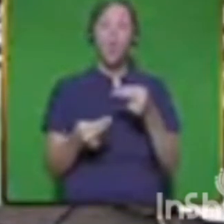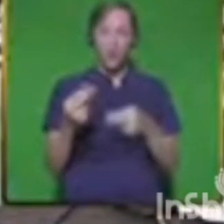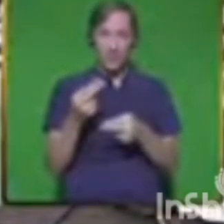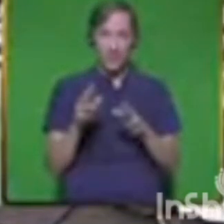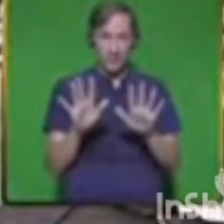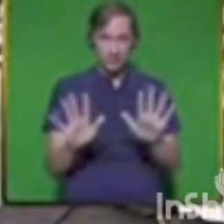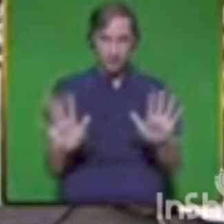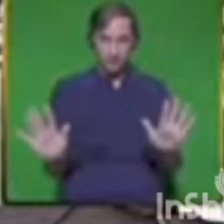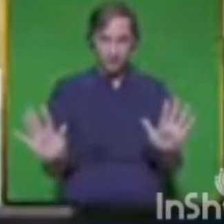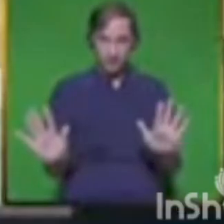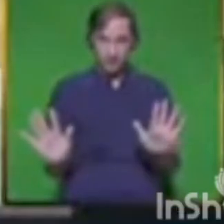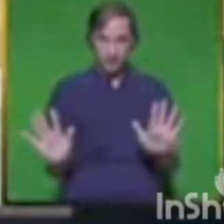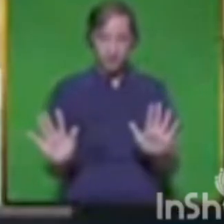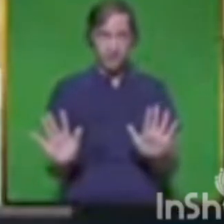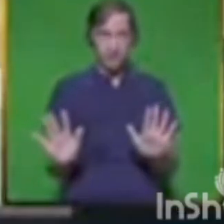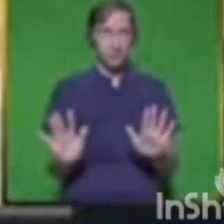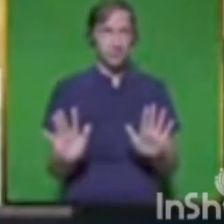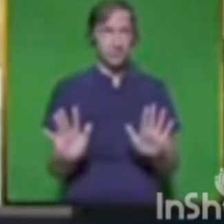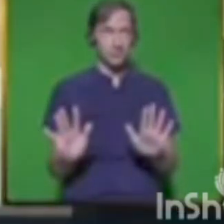members.